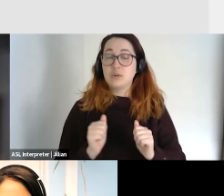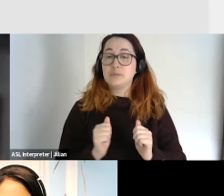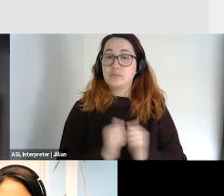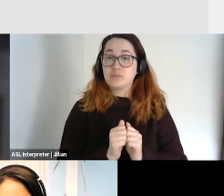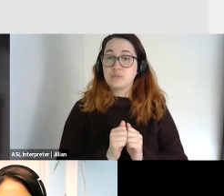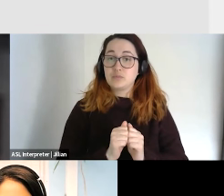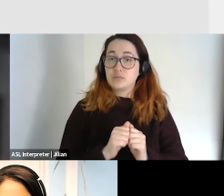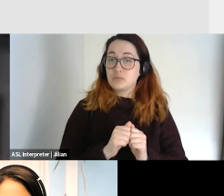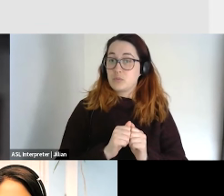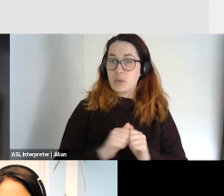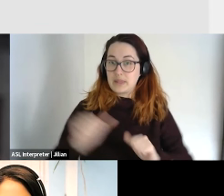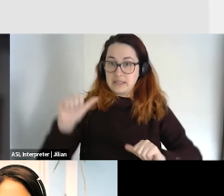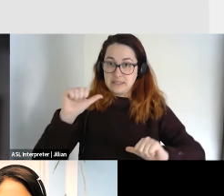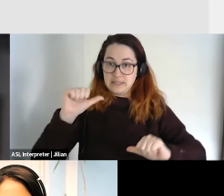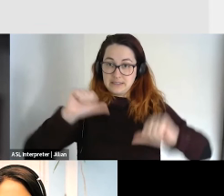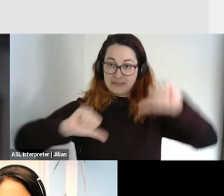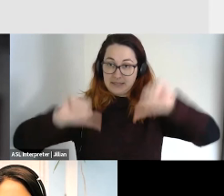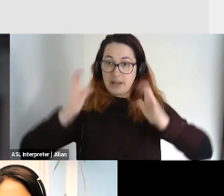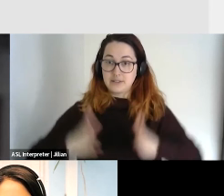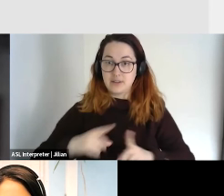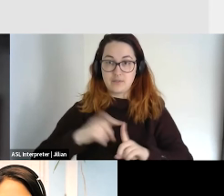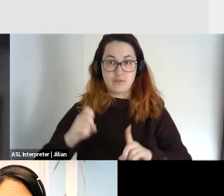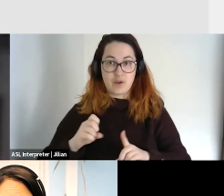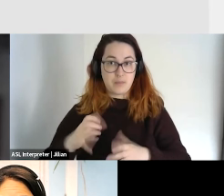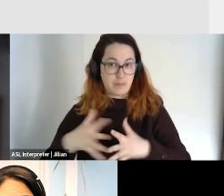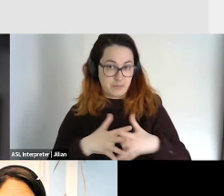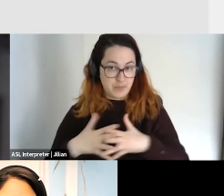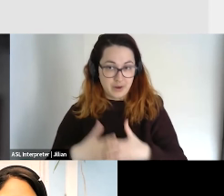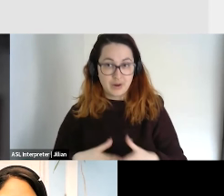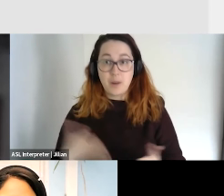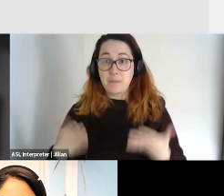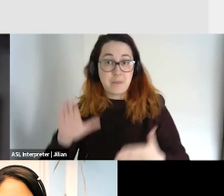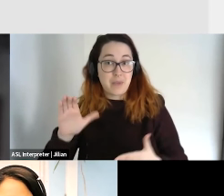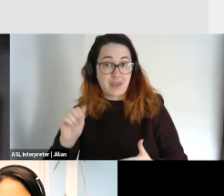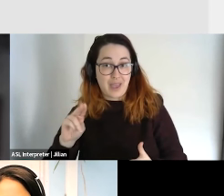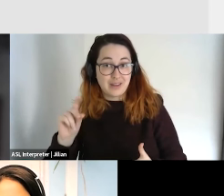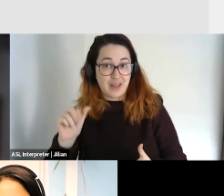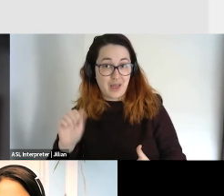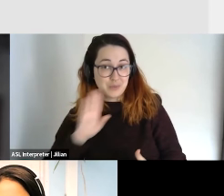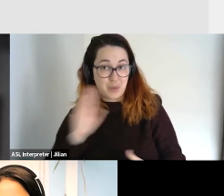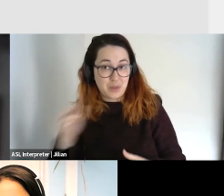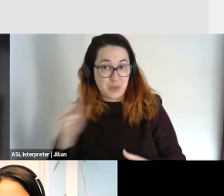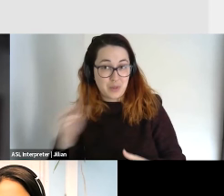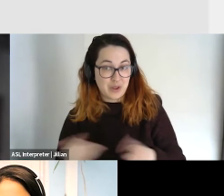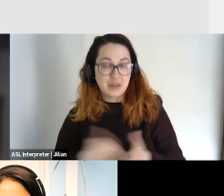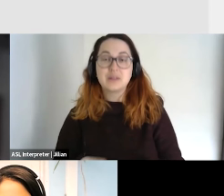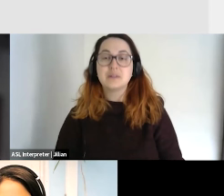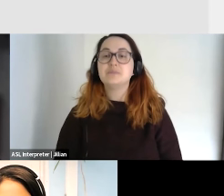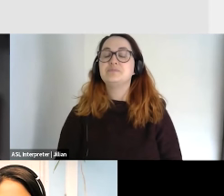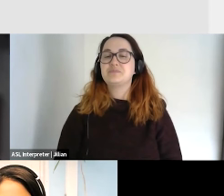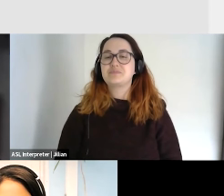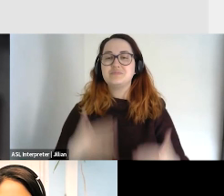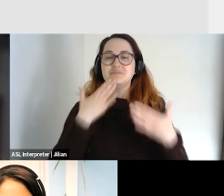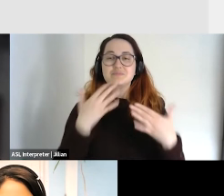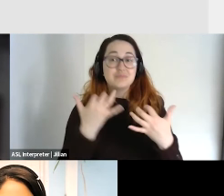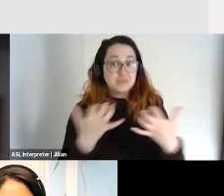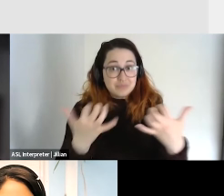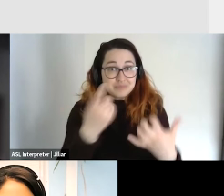of the US. So Candace, maybe you'll join us for those. As always, we really appreciate everybody who came